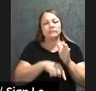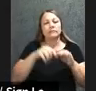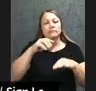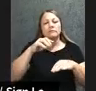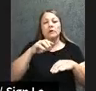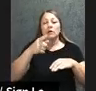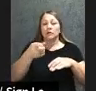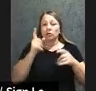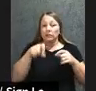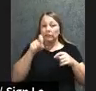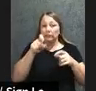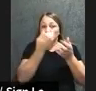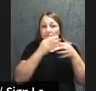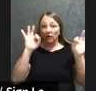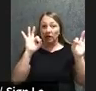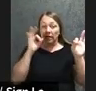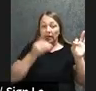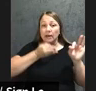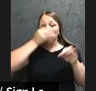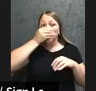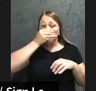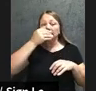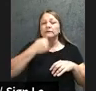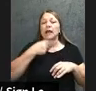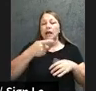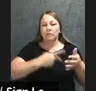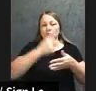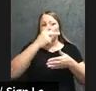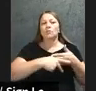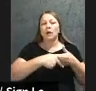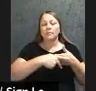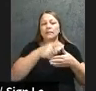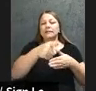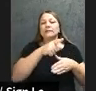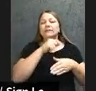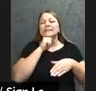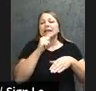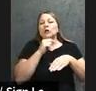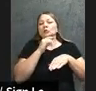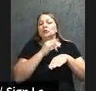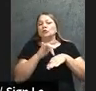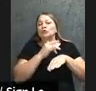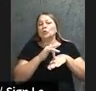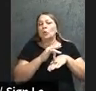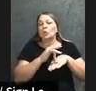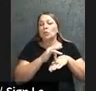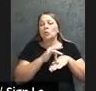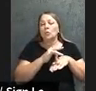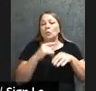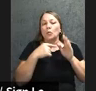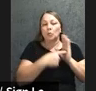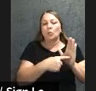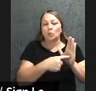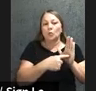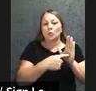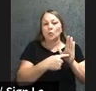mask programs. Now this website does not show the availability of free masks, but it does show locations that